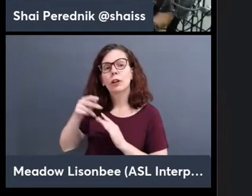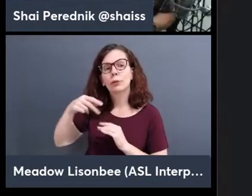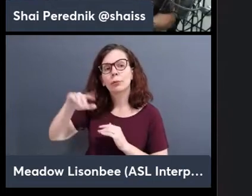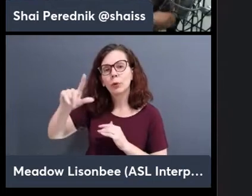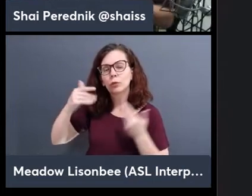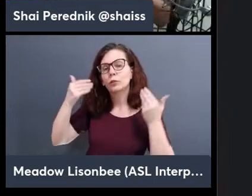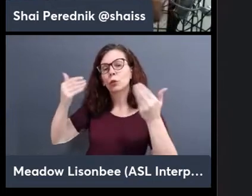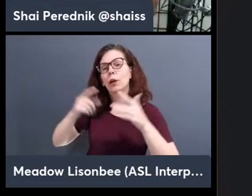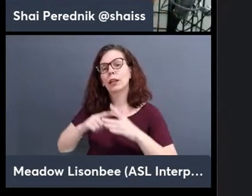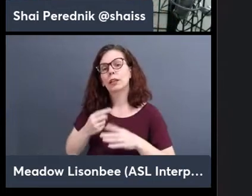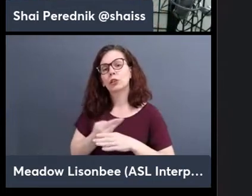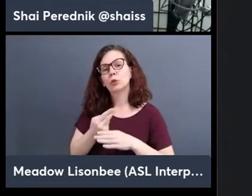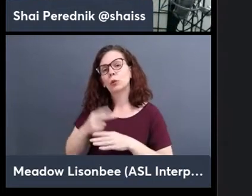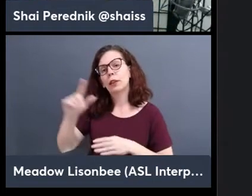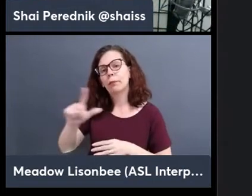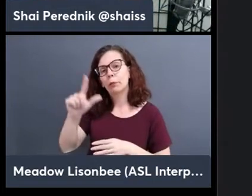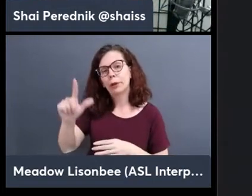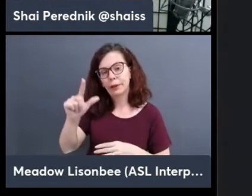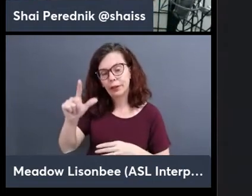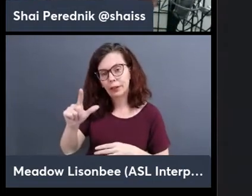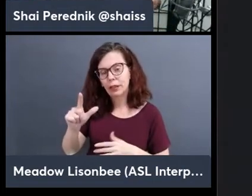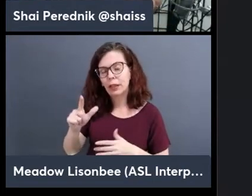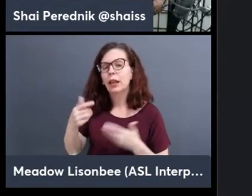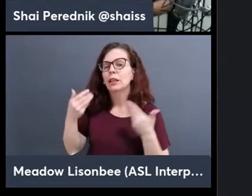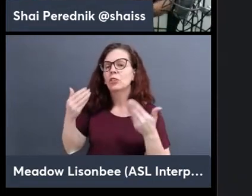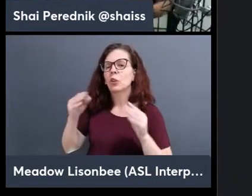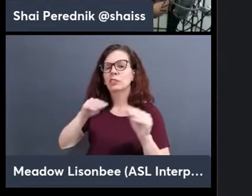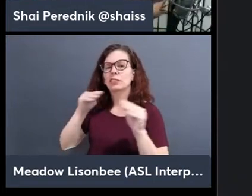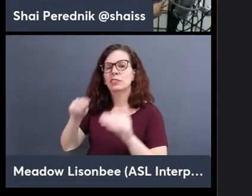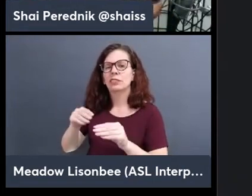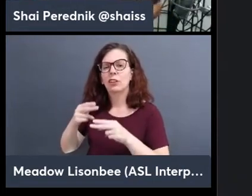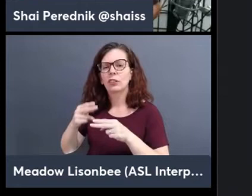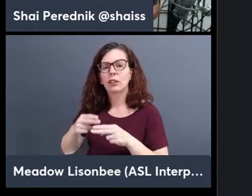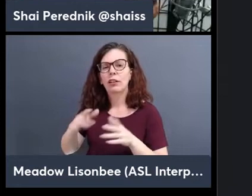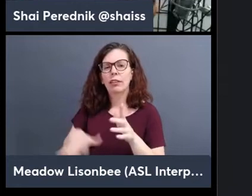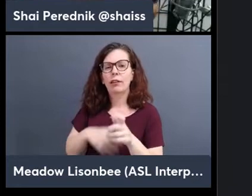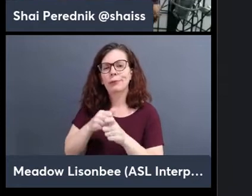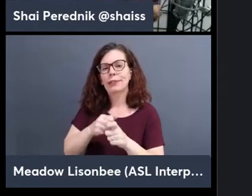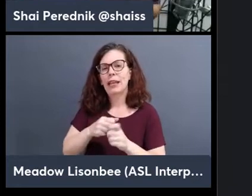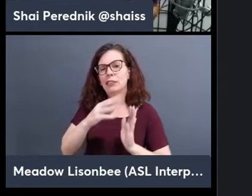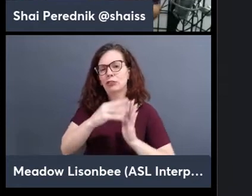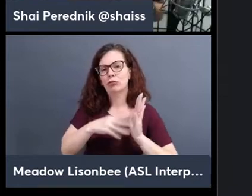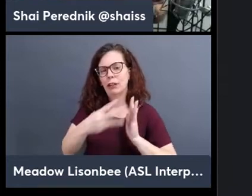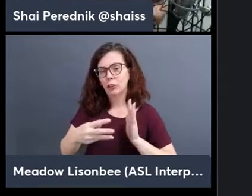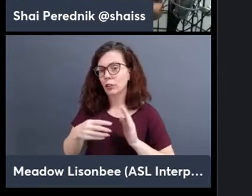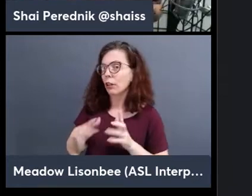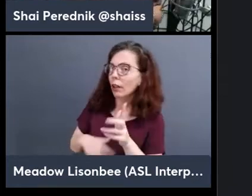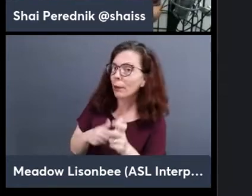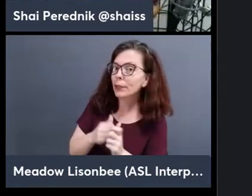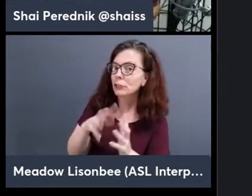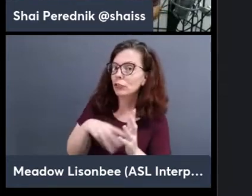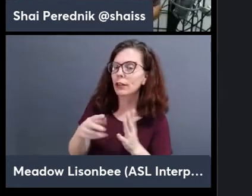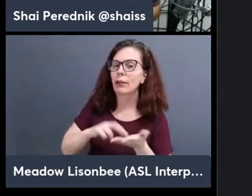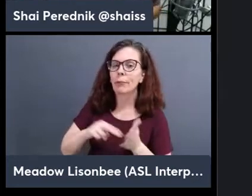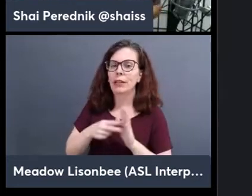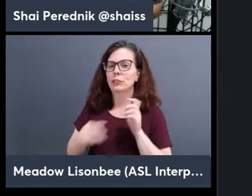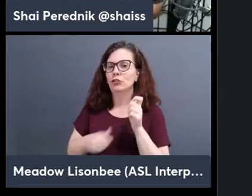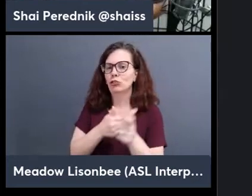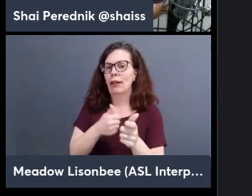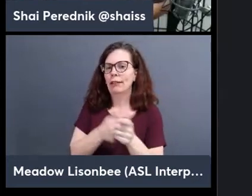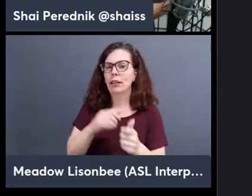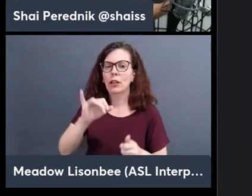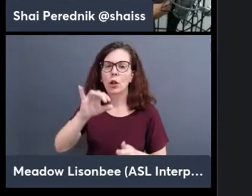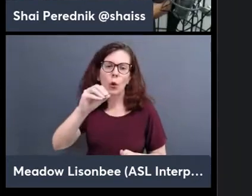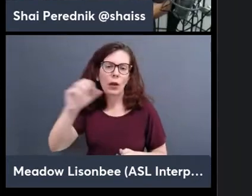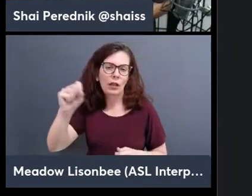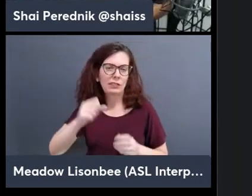those new libraries and go ahead and install what they call the update tracker. Again, update tracker just means it's tracking the OS and tracking metrics and different things on